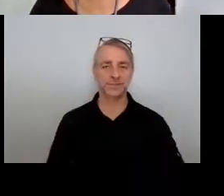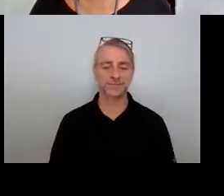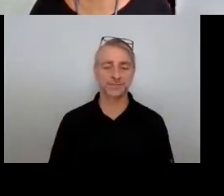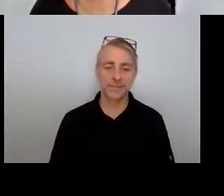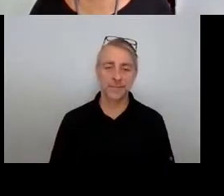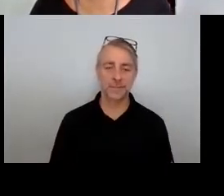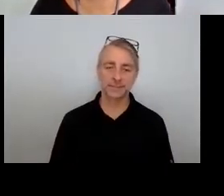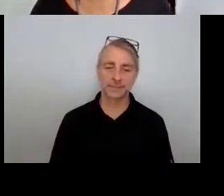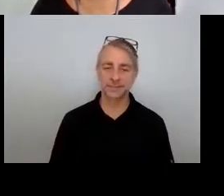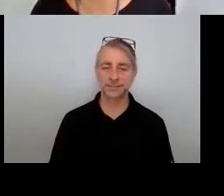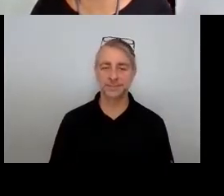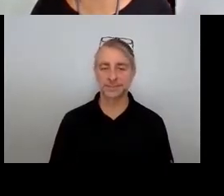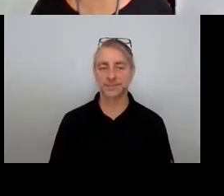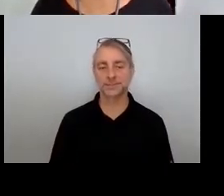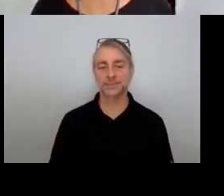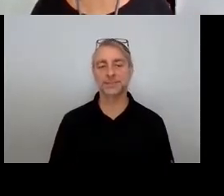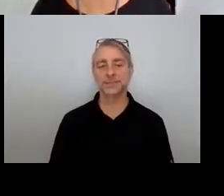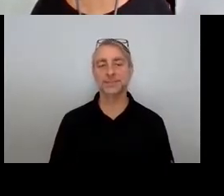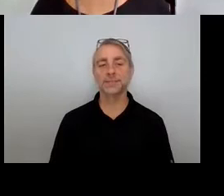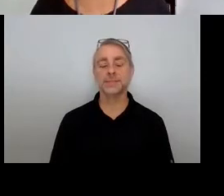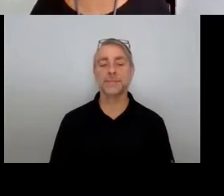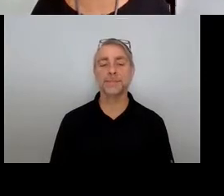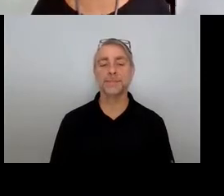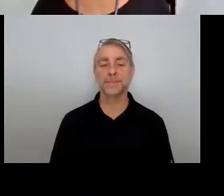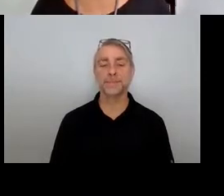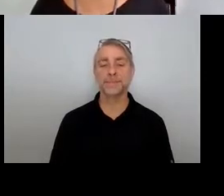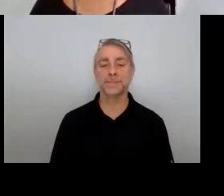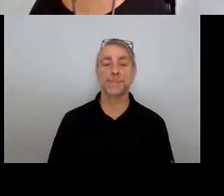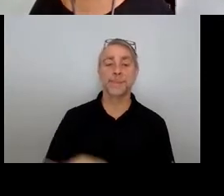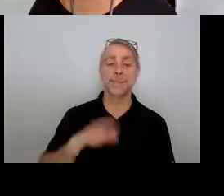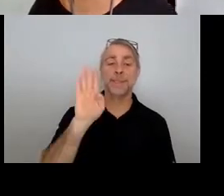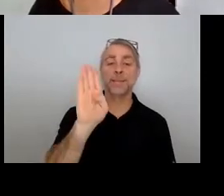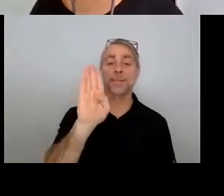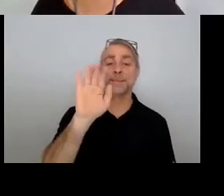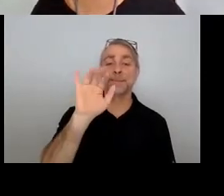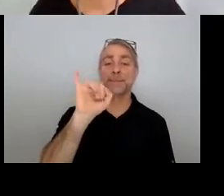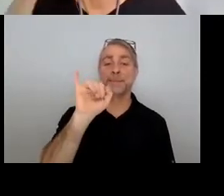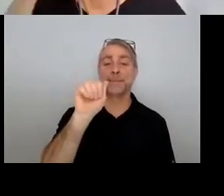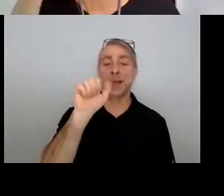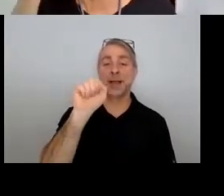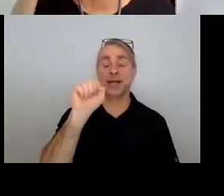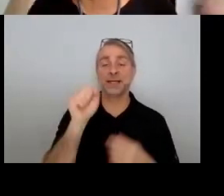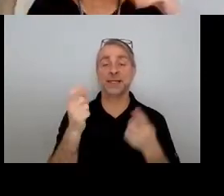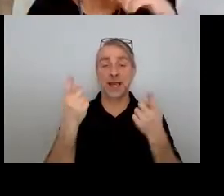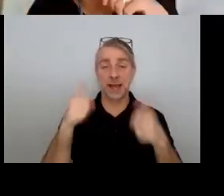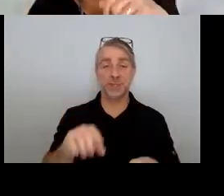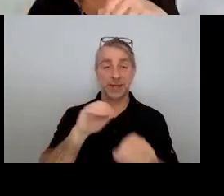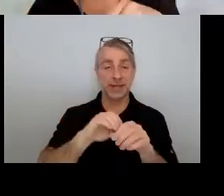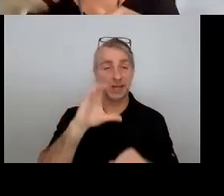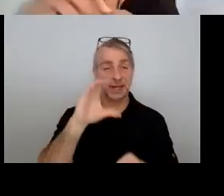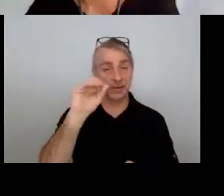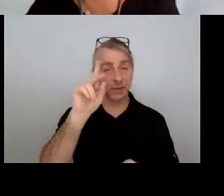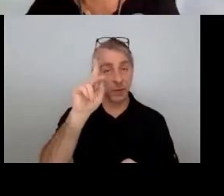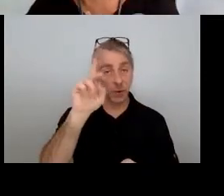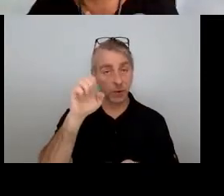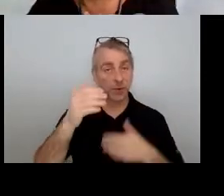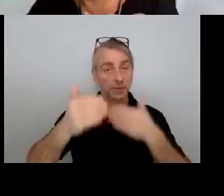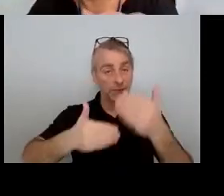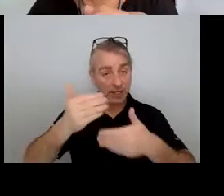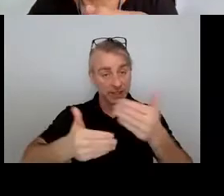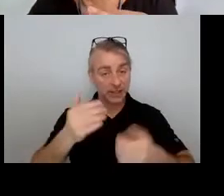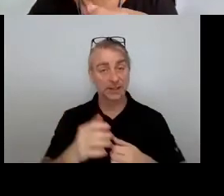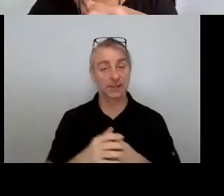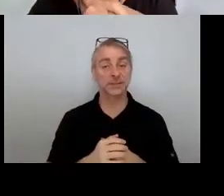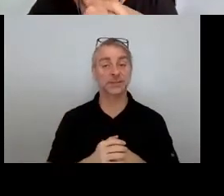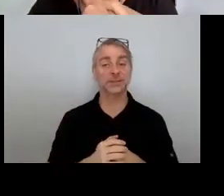So where might bias occur in the coding process? So the coding, obviously we might get bias in the